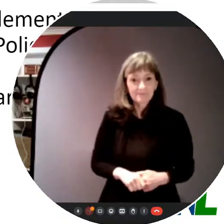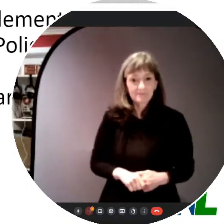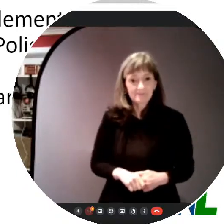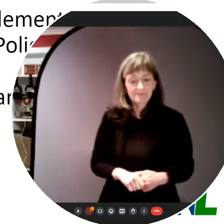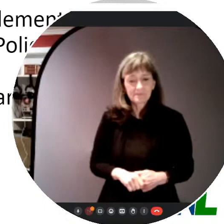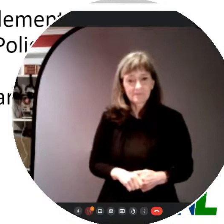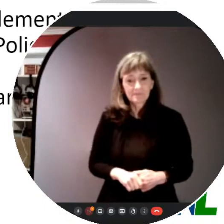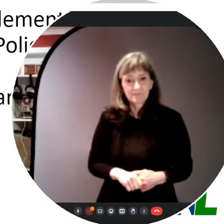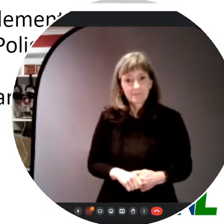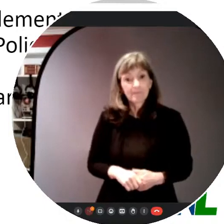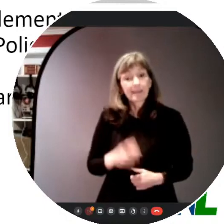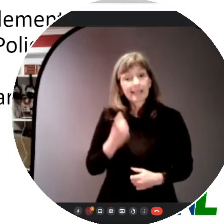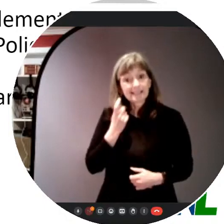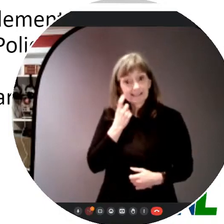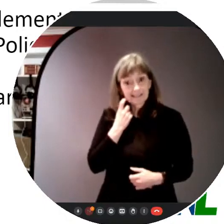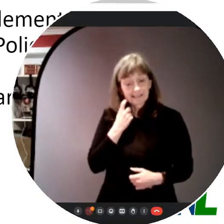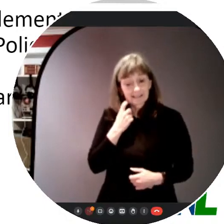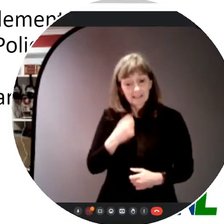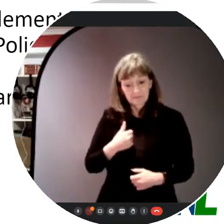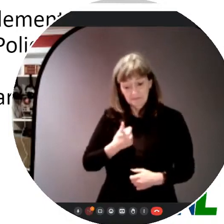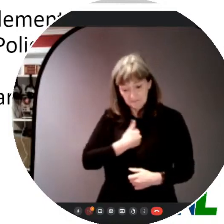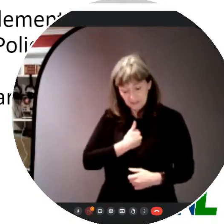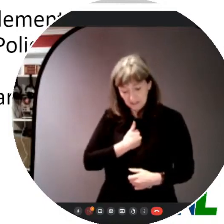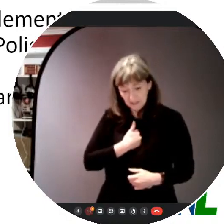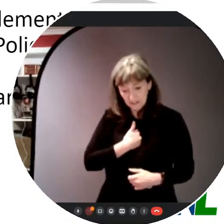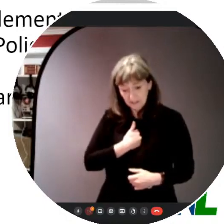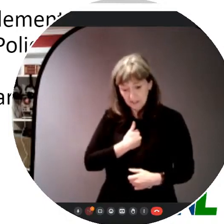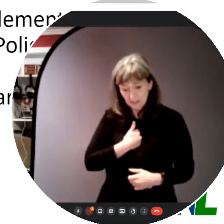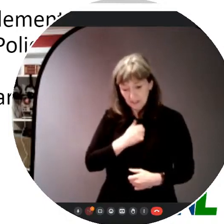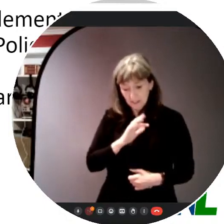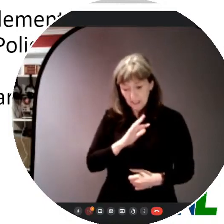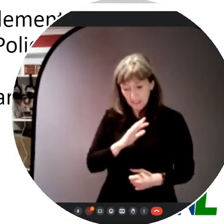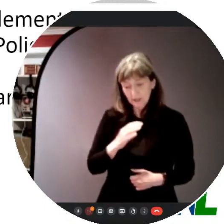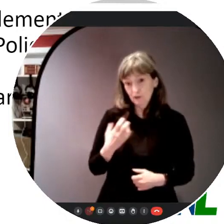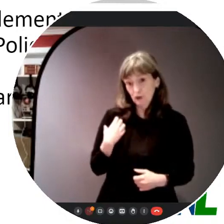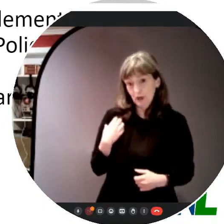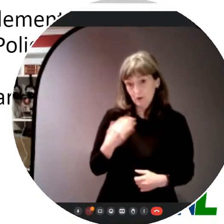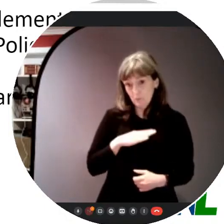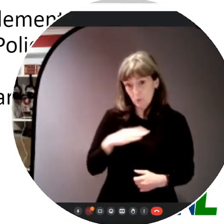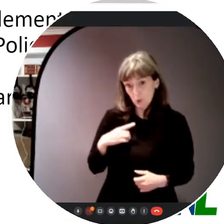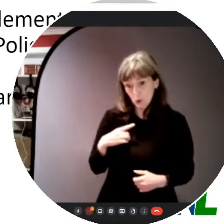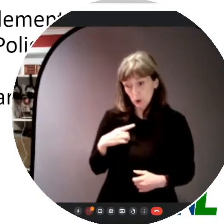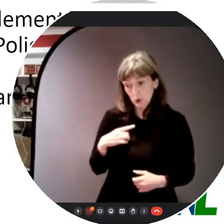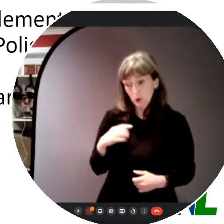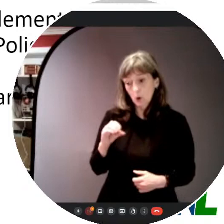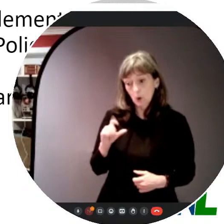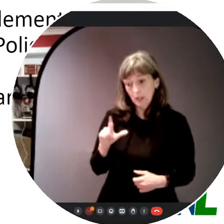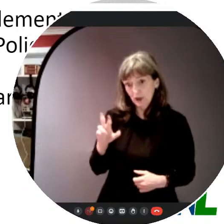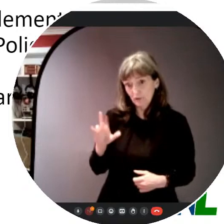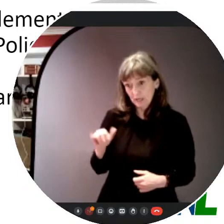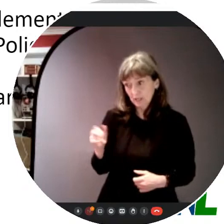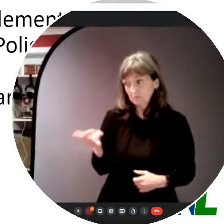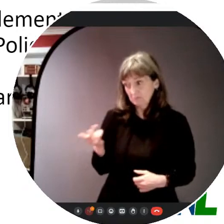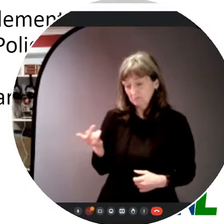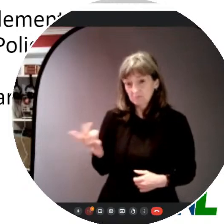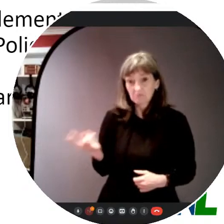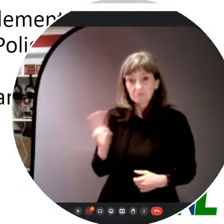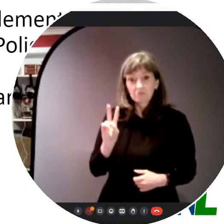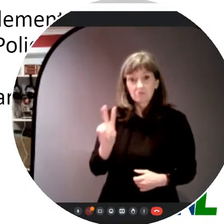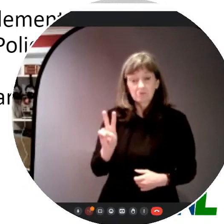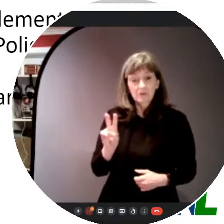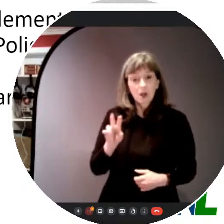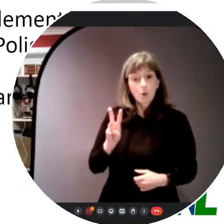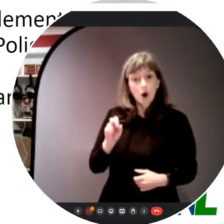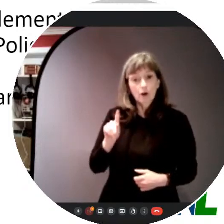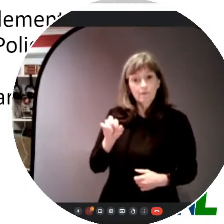And recently, myself and actually the chair of the board, Dr. O'Leary, attended Waterford Valley, where this